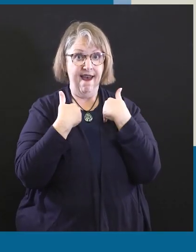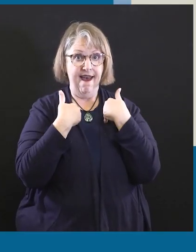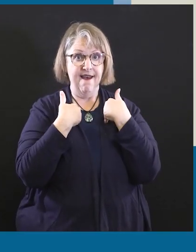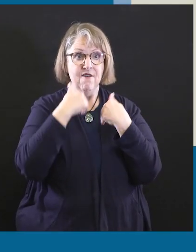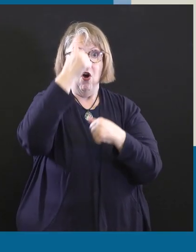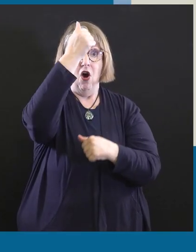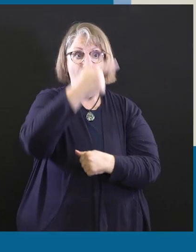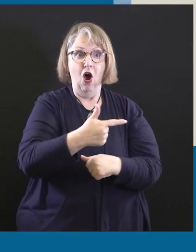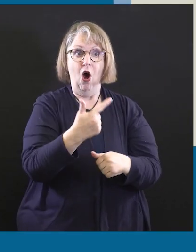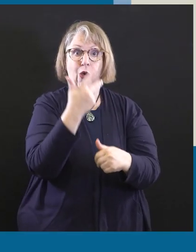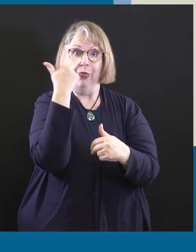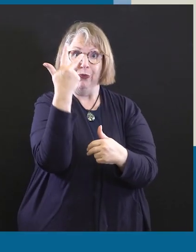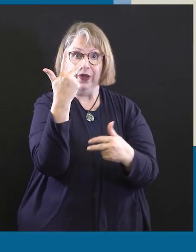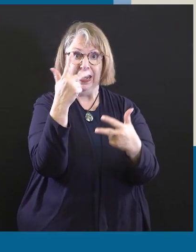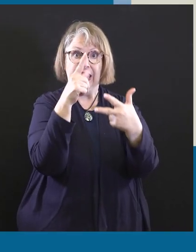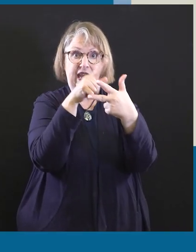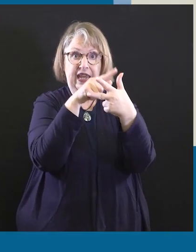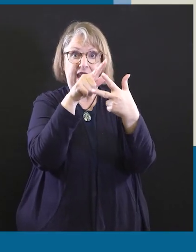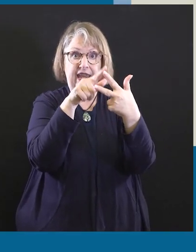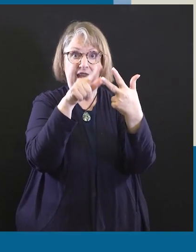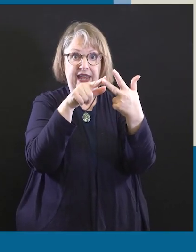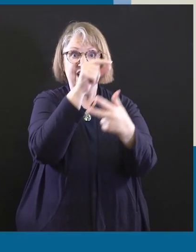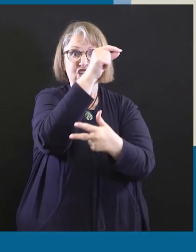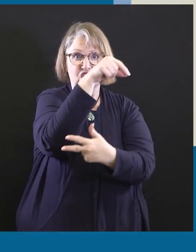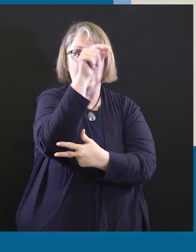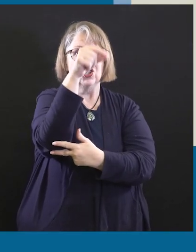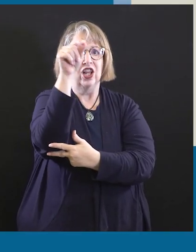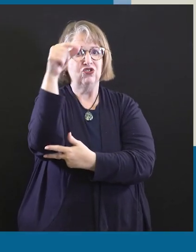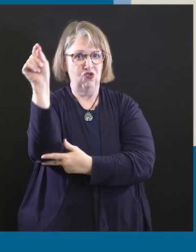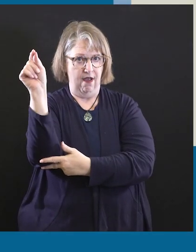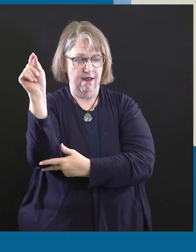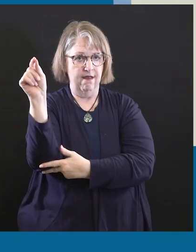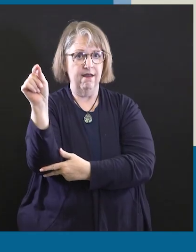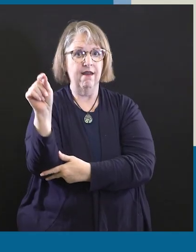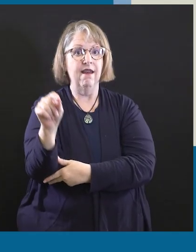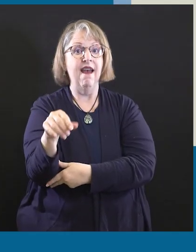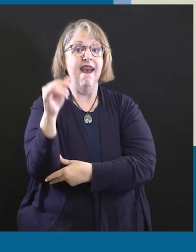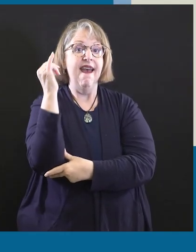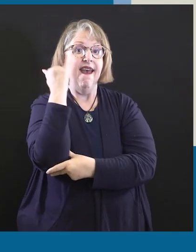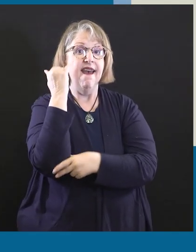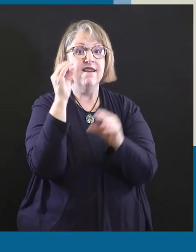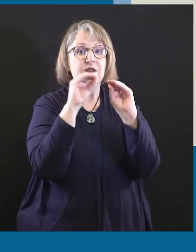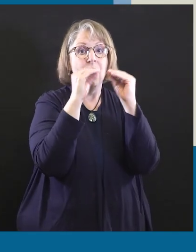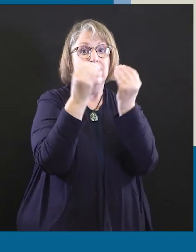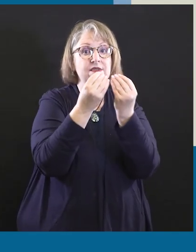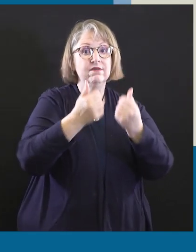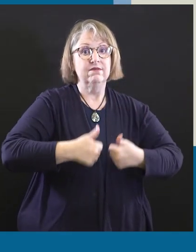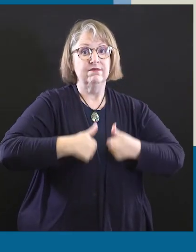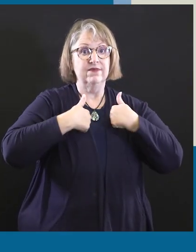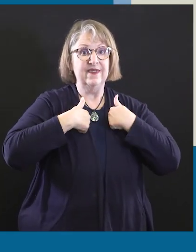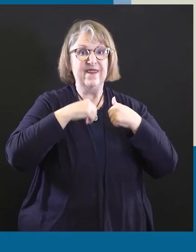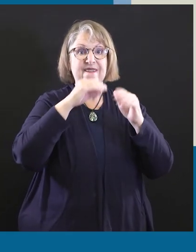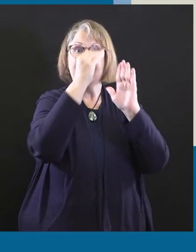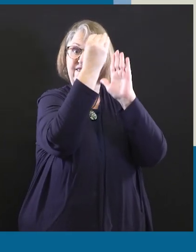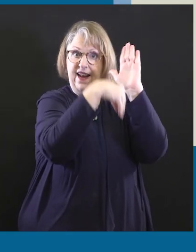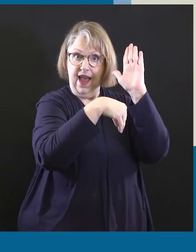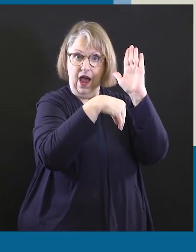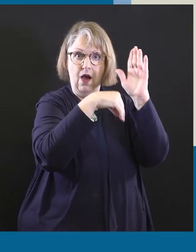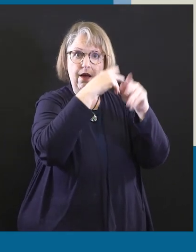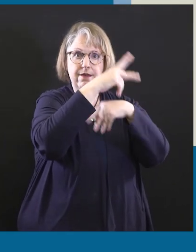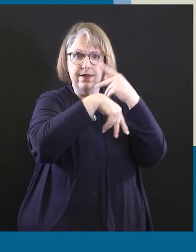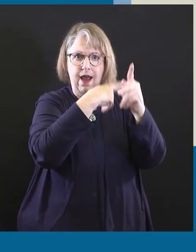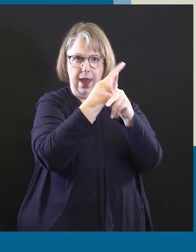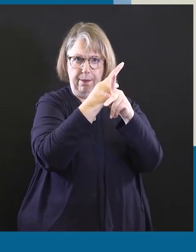If the organization has all three, then check all three boxes. If the